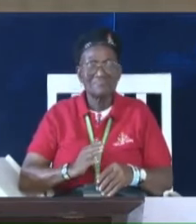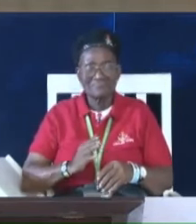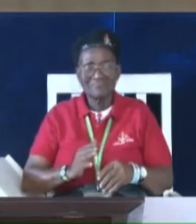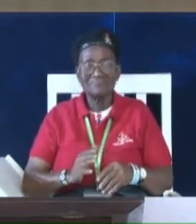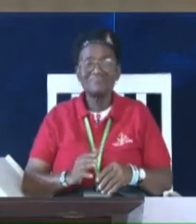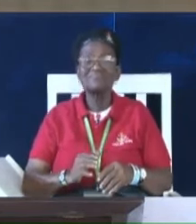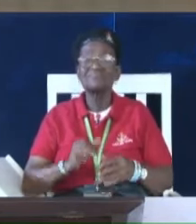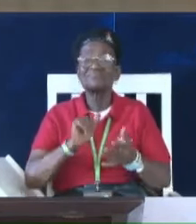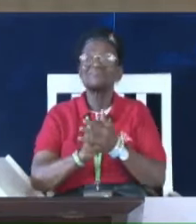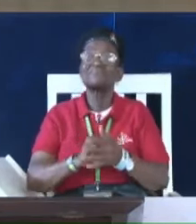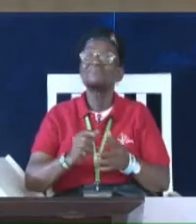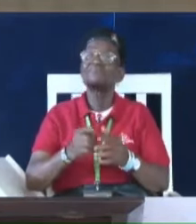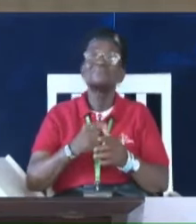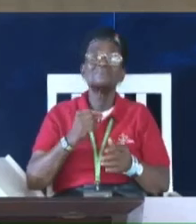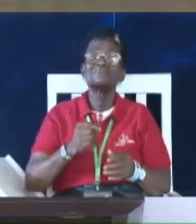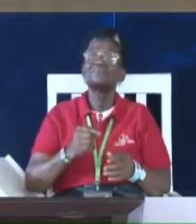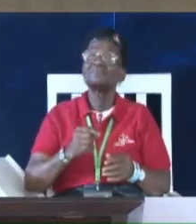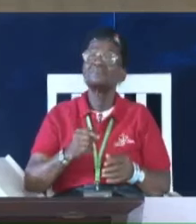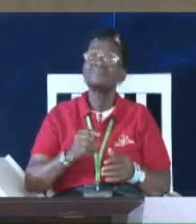That first session was